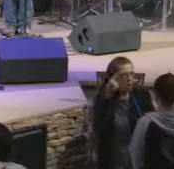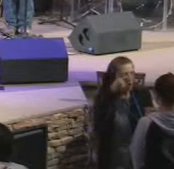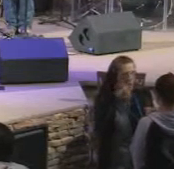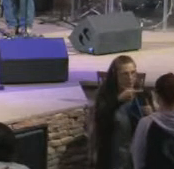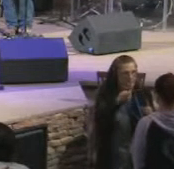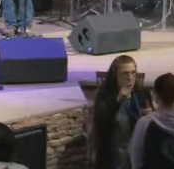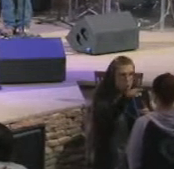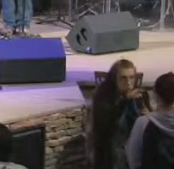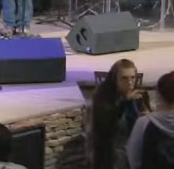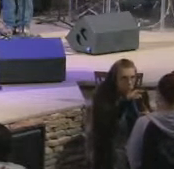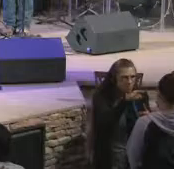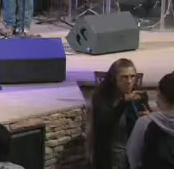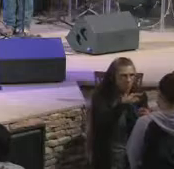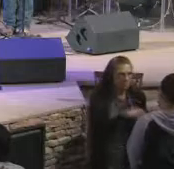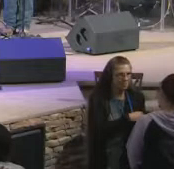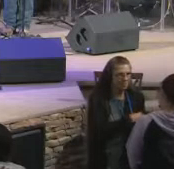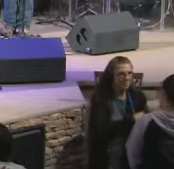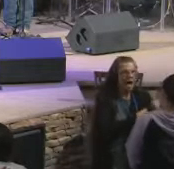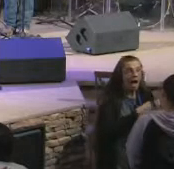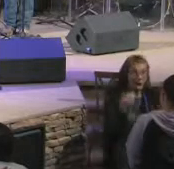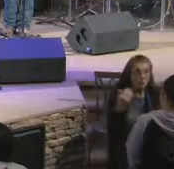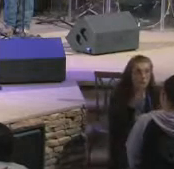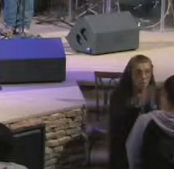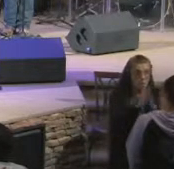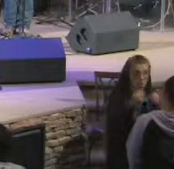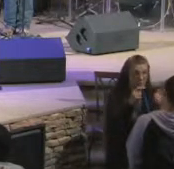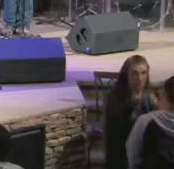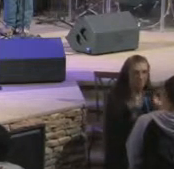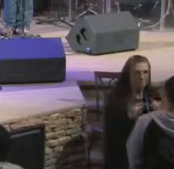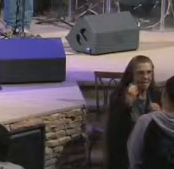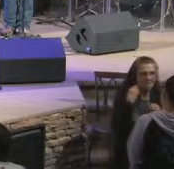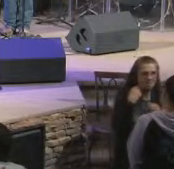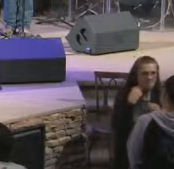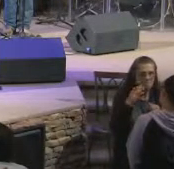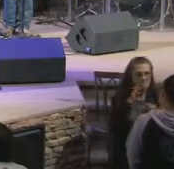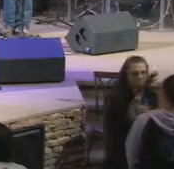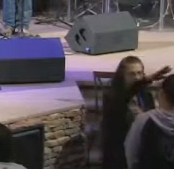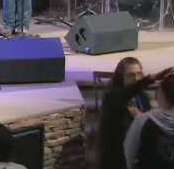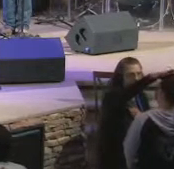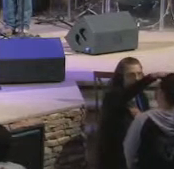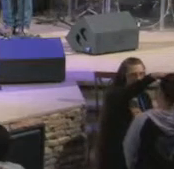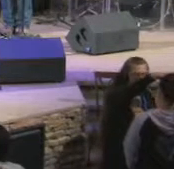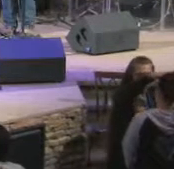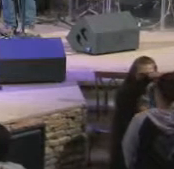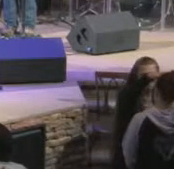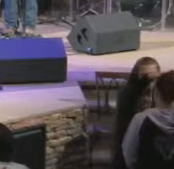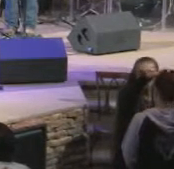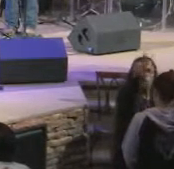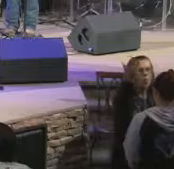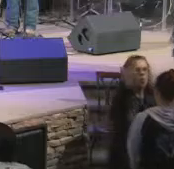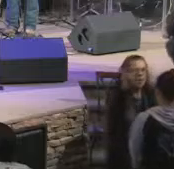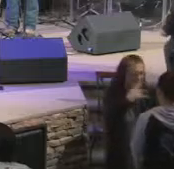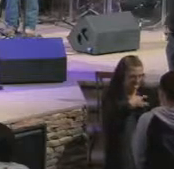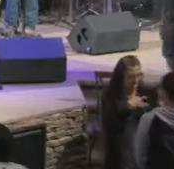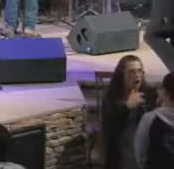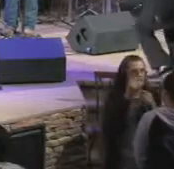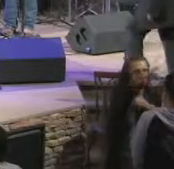right now. Hallelujah. Hallelujah. Hallelujah.